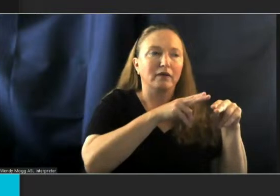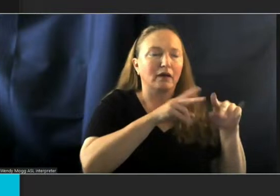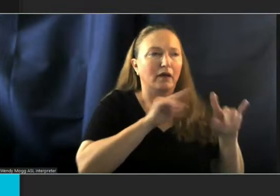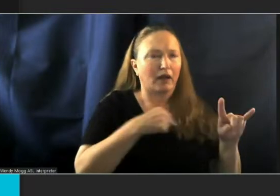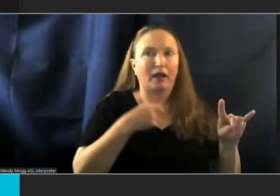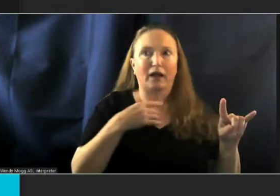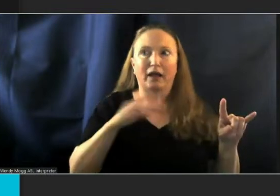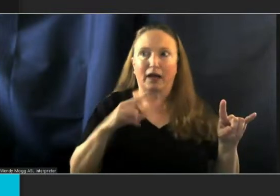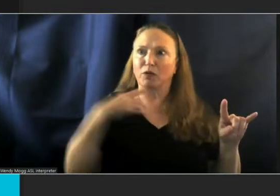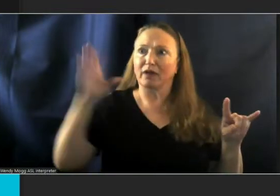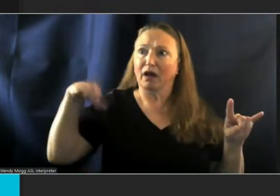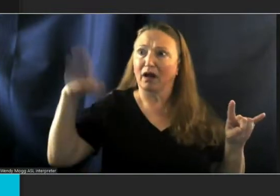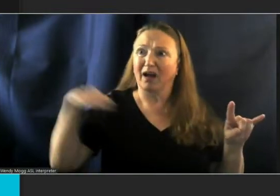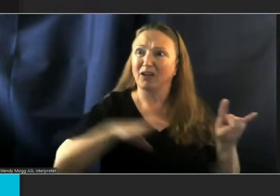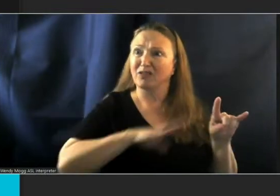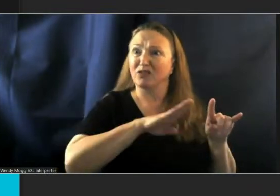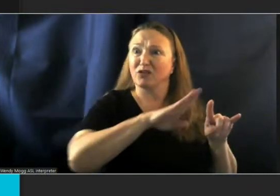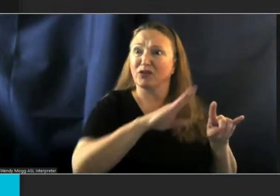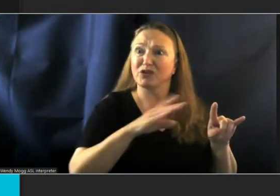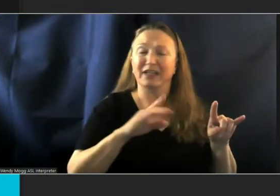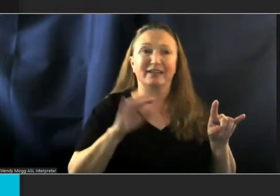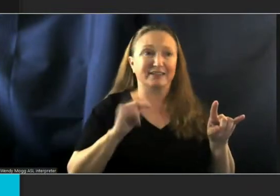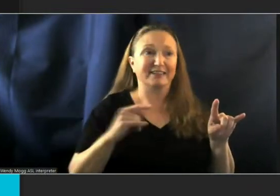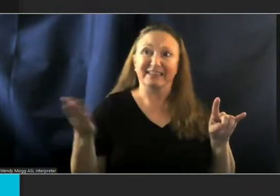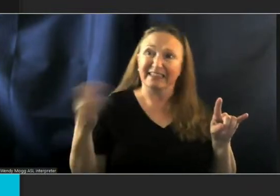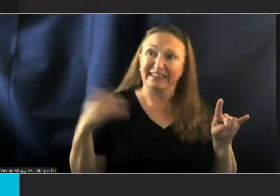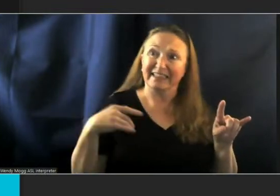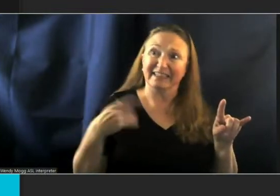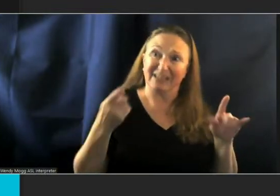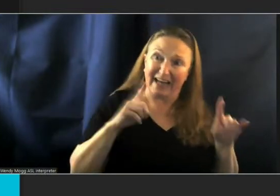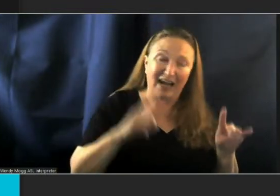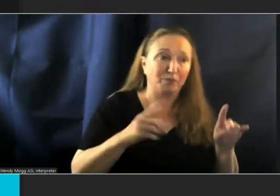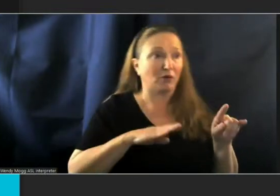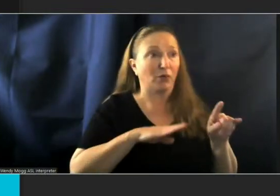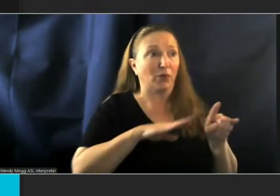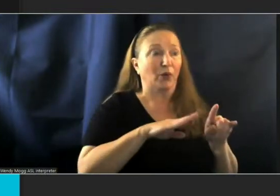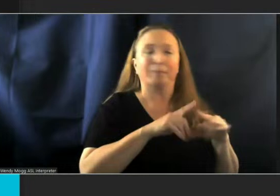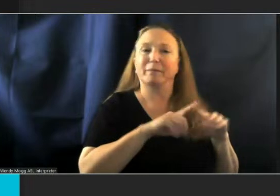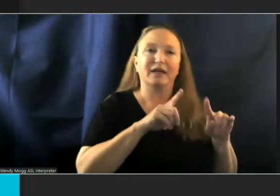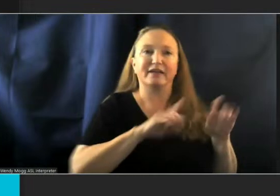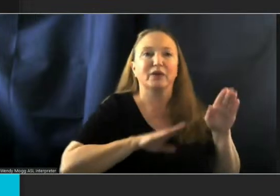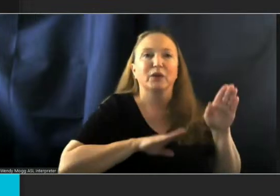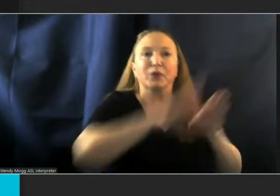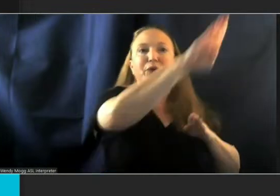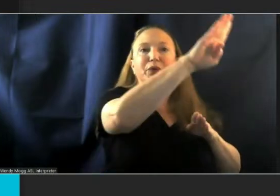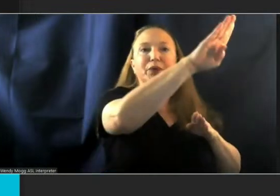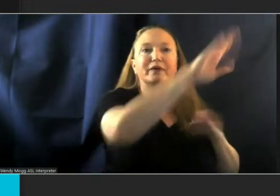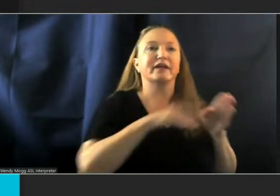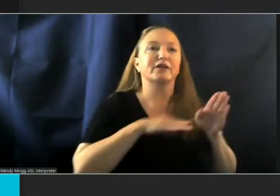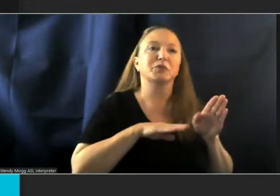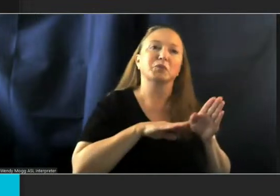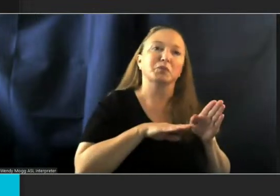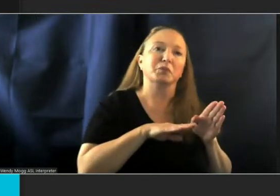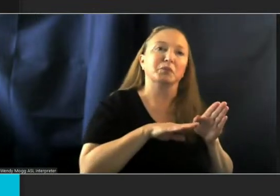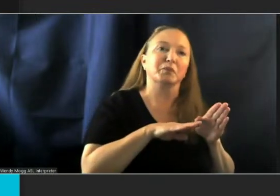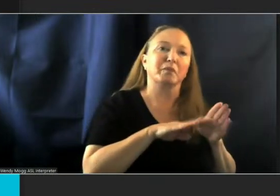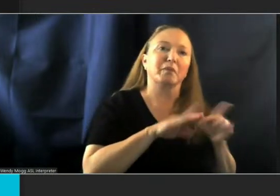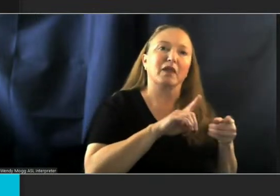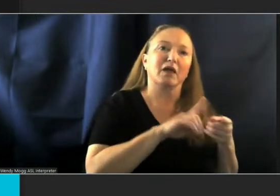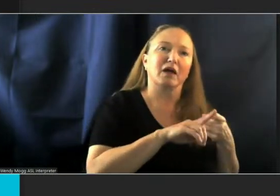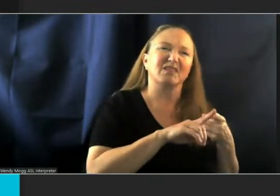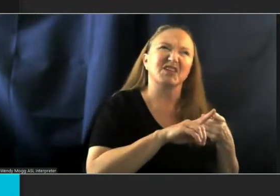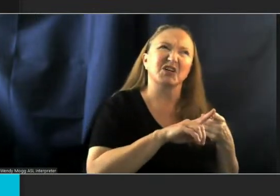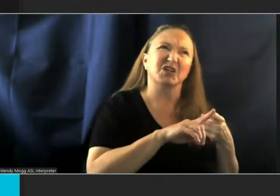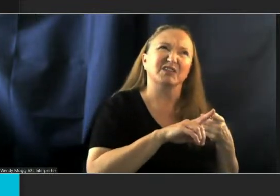having a surge, it's happening, it's coming, but it didn't really take off until about, what do you say, team, about 2